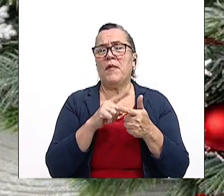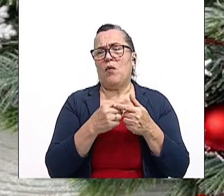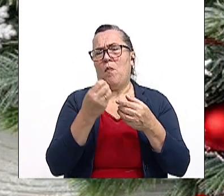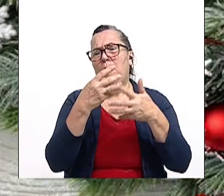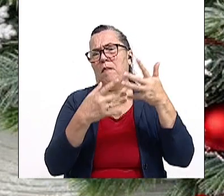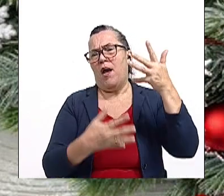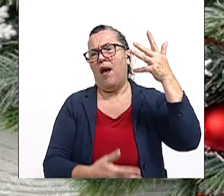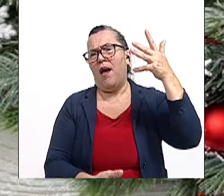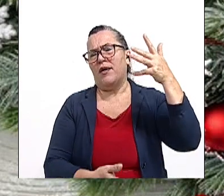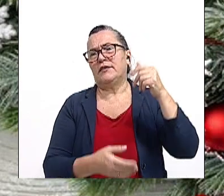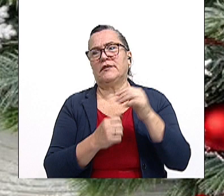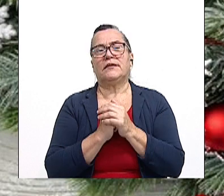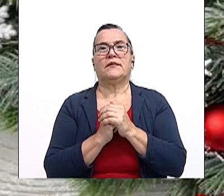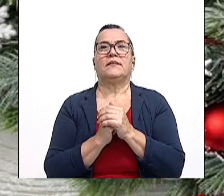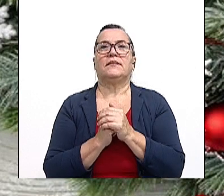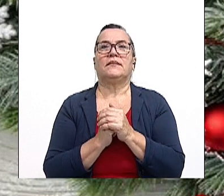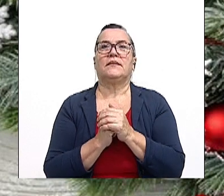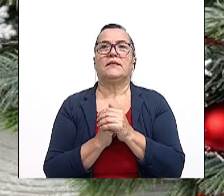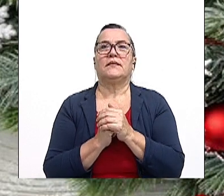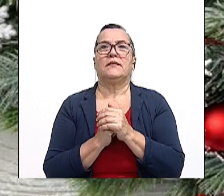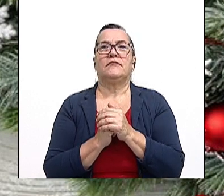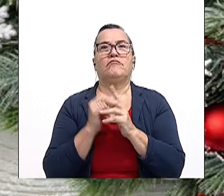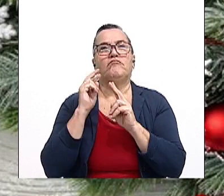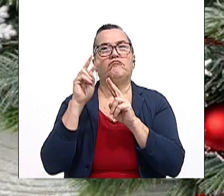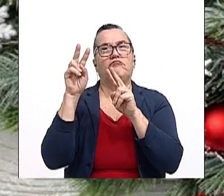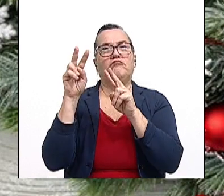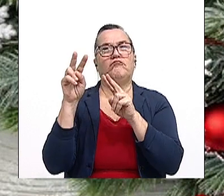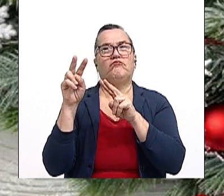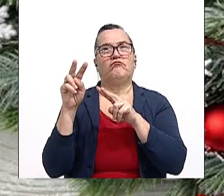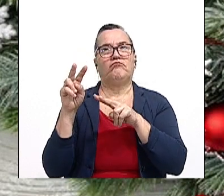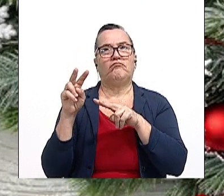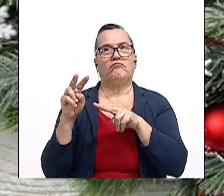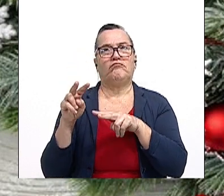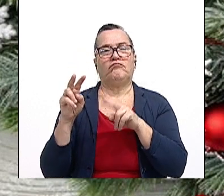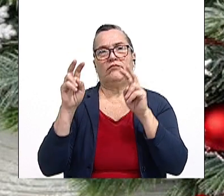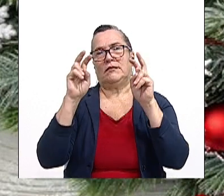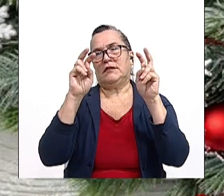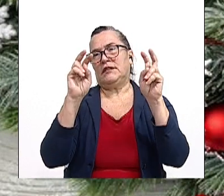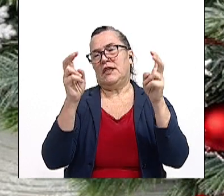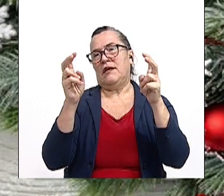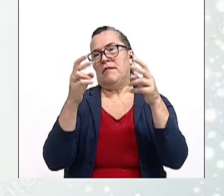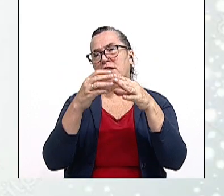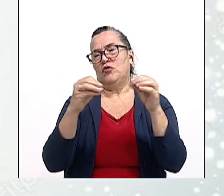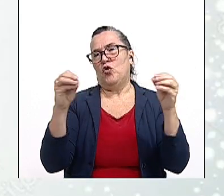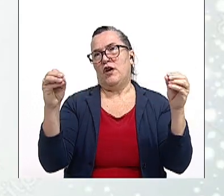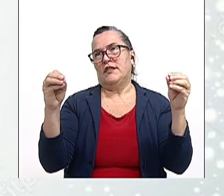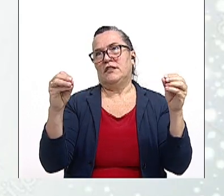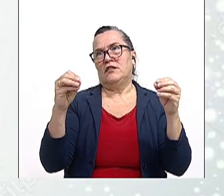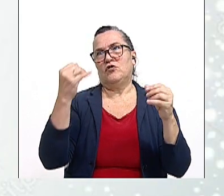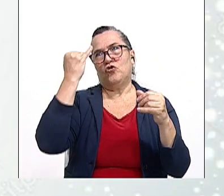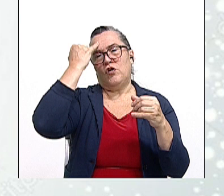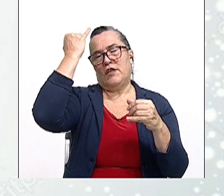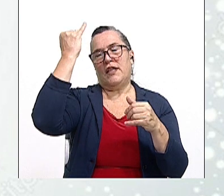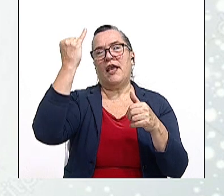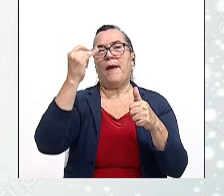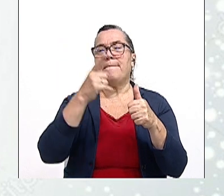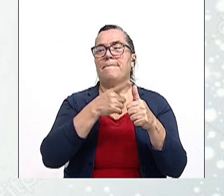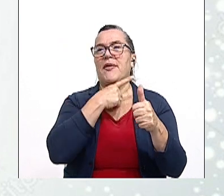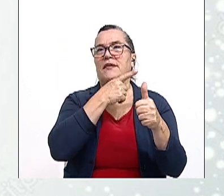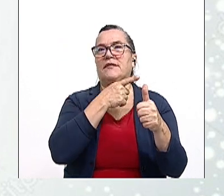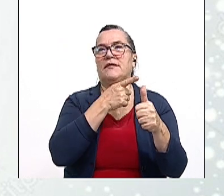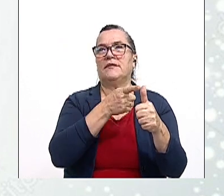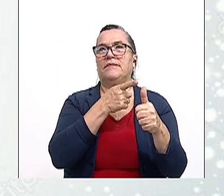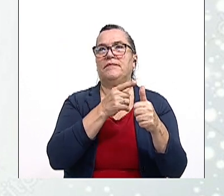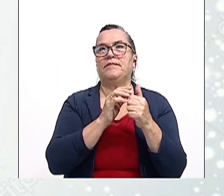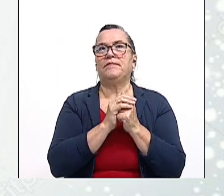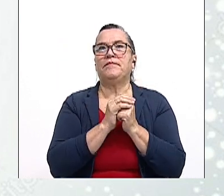of them. Okay, so let's think about our topic sentence or main idea. Okay, let's think about